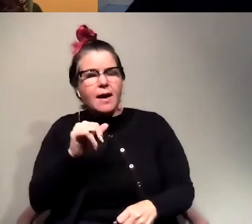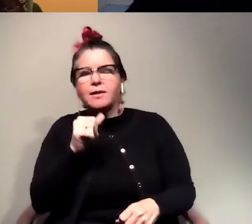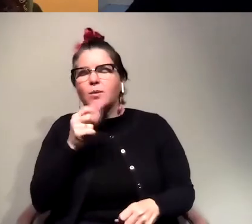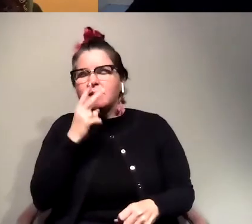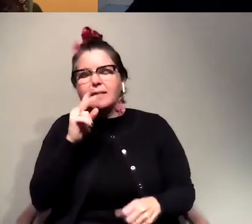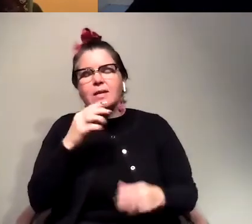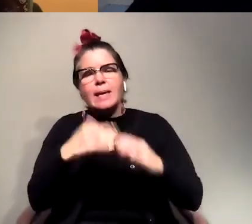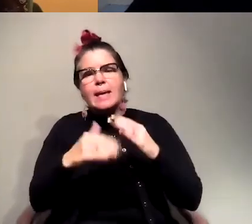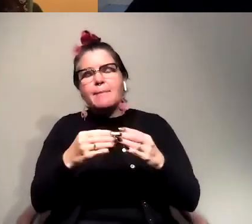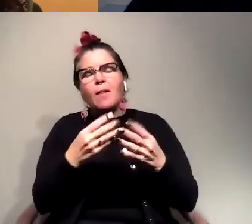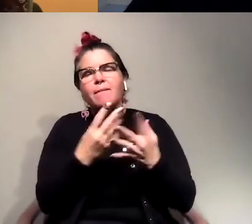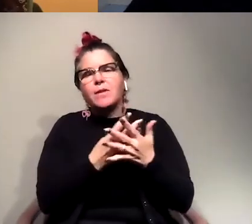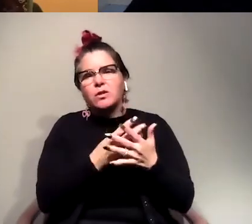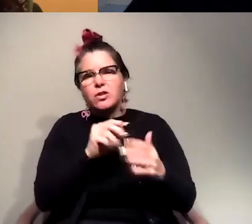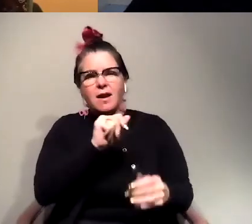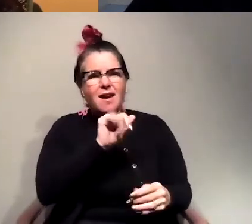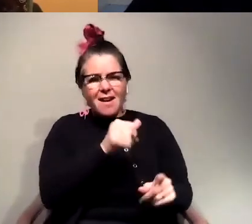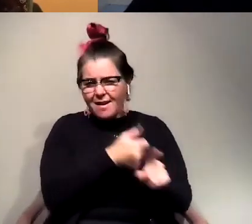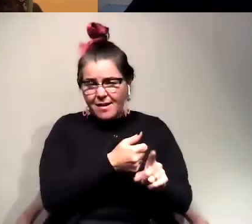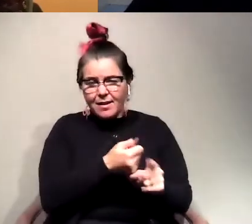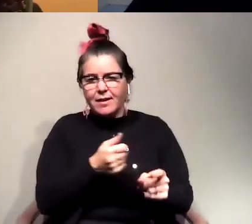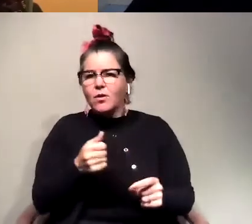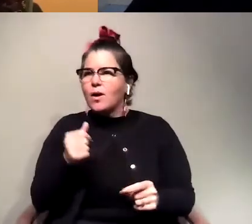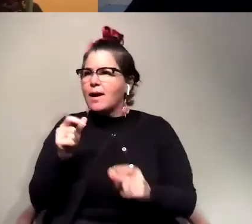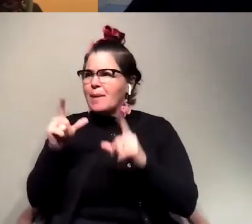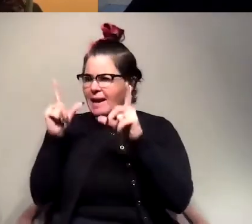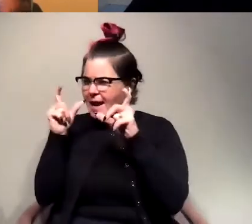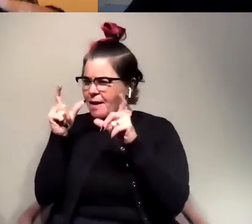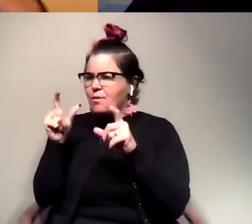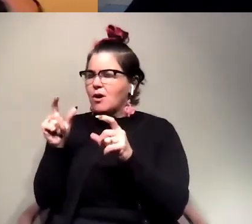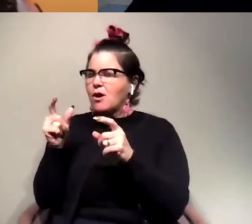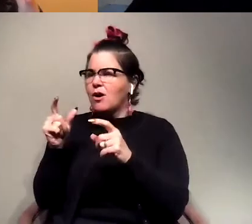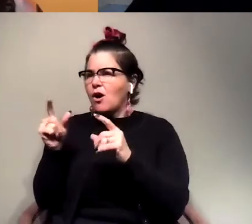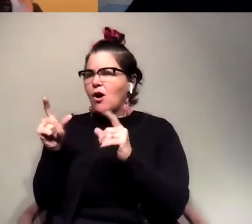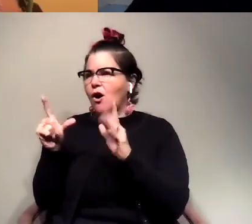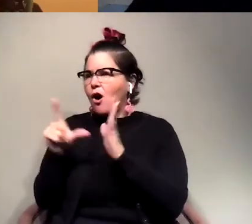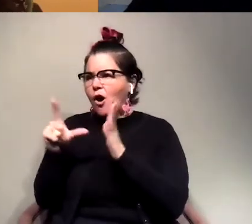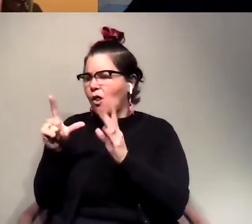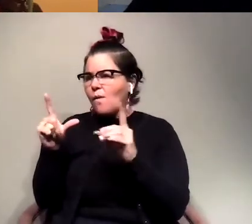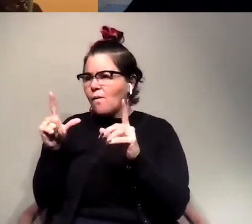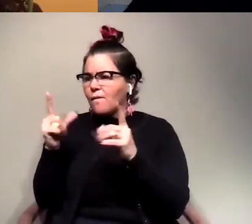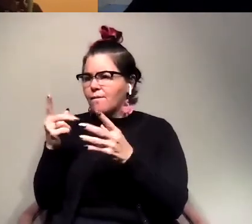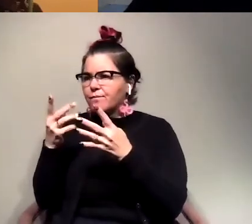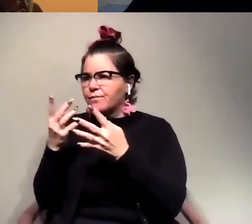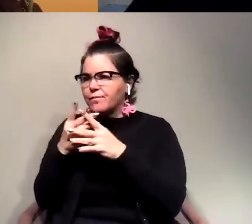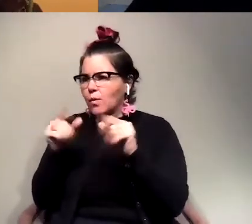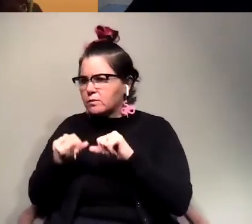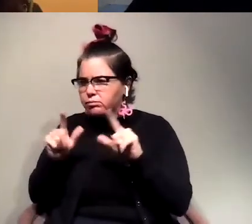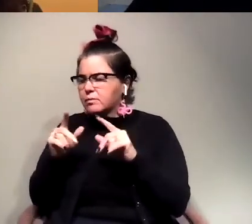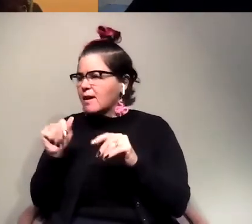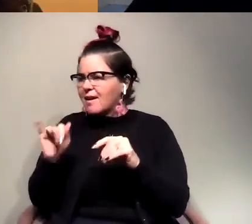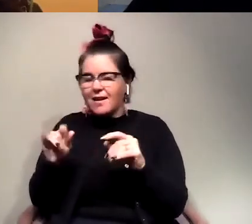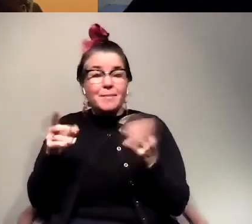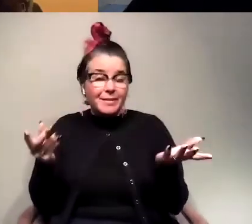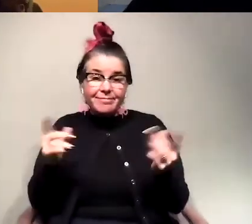being AI, or we don't think about our Yeah. cameras, autofocus or lighting changes being AI. But a lot of this is